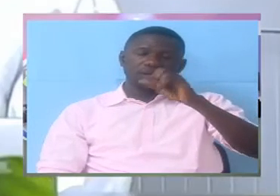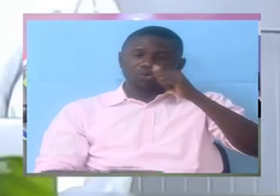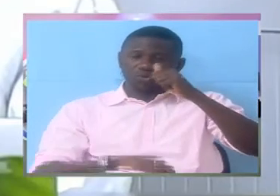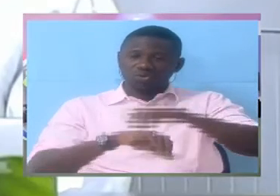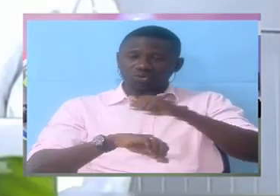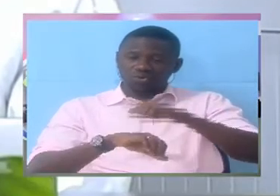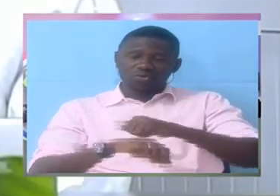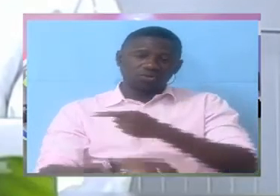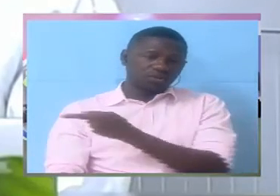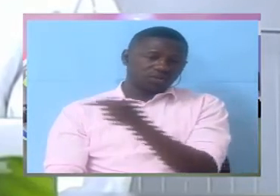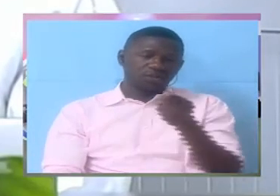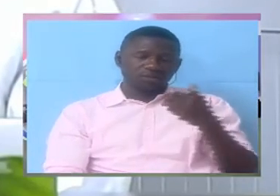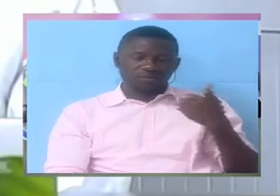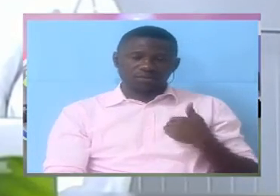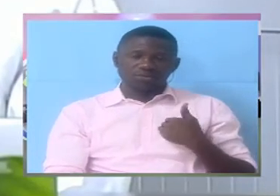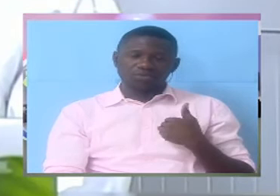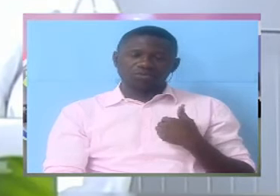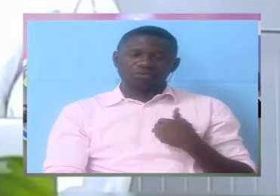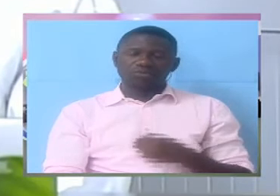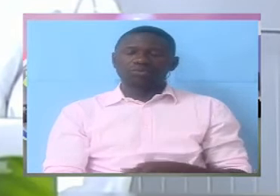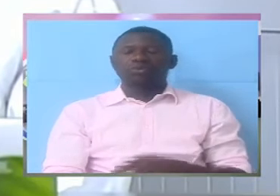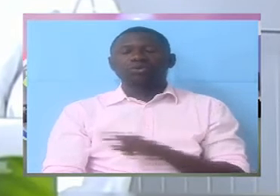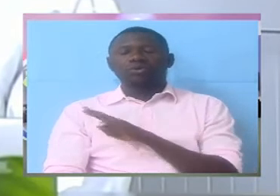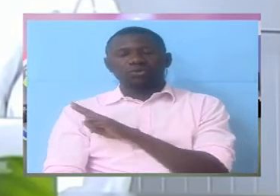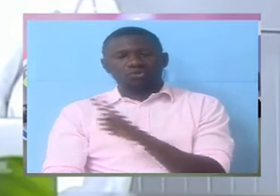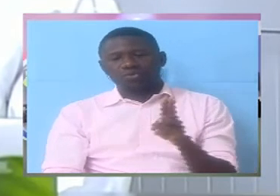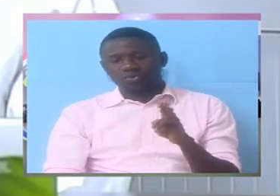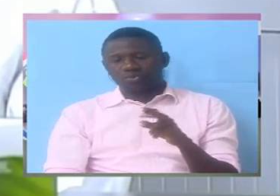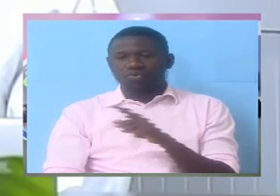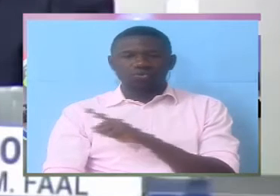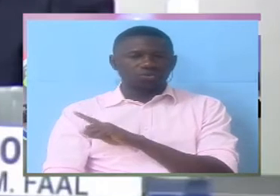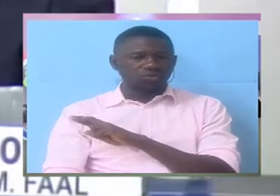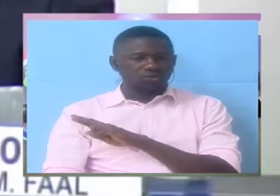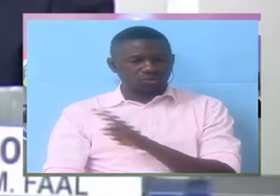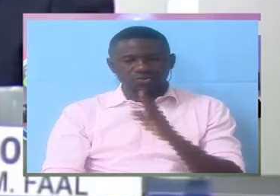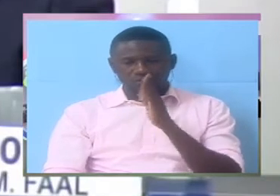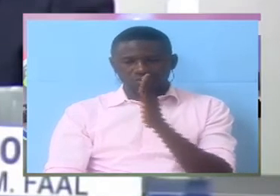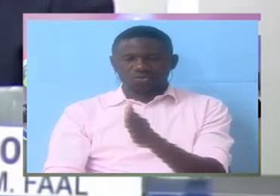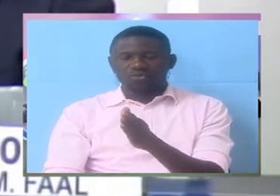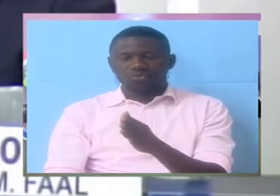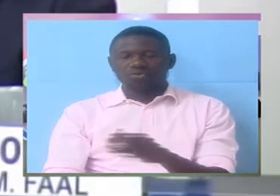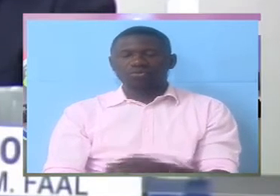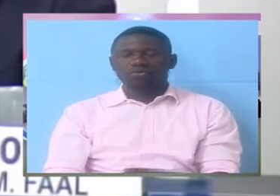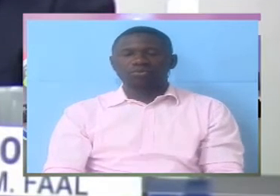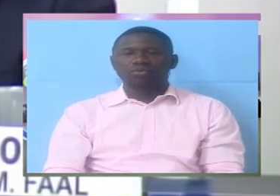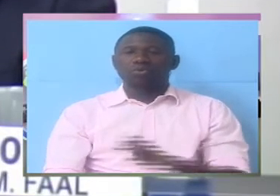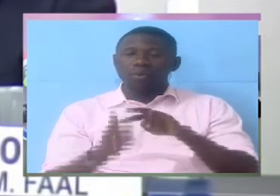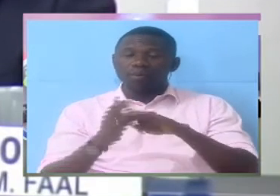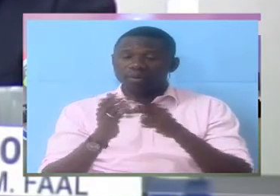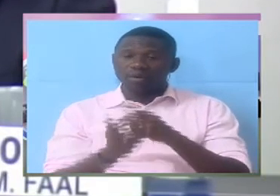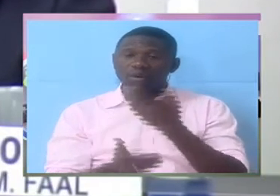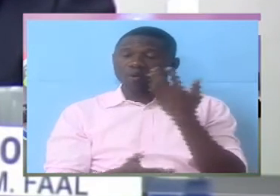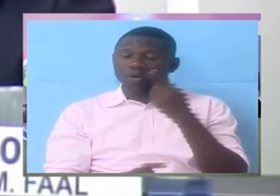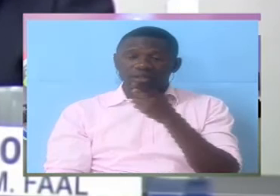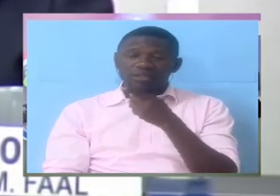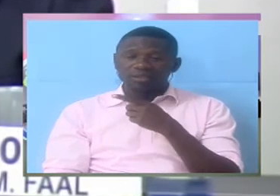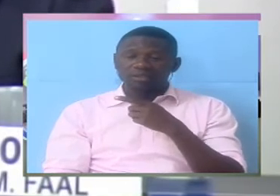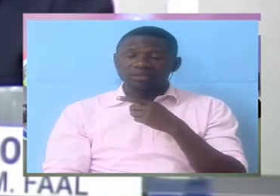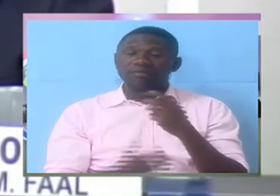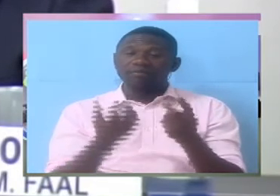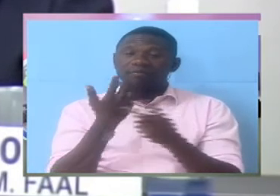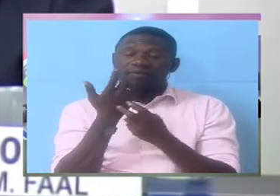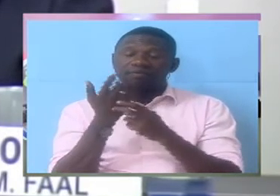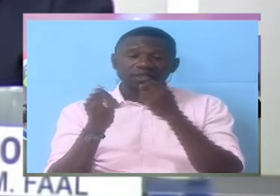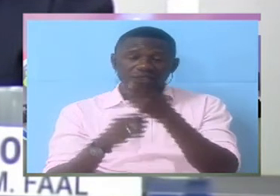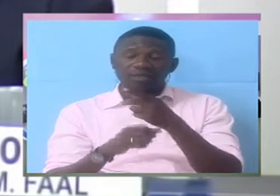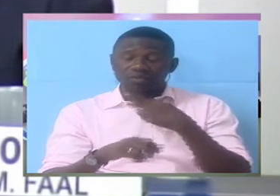torture these people? So when this victim said he was tortured to the point that they thought he was